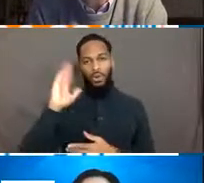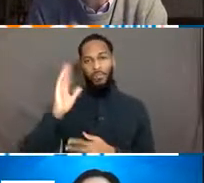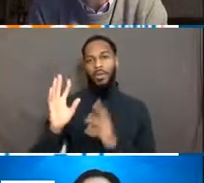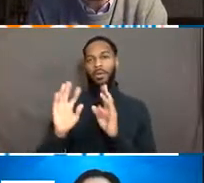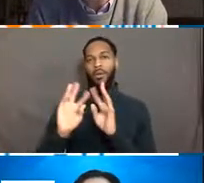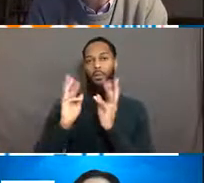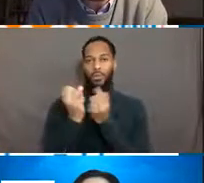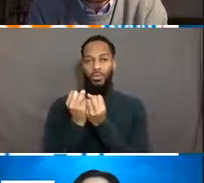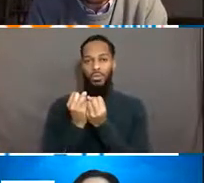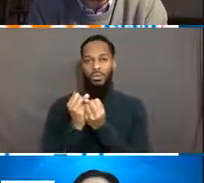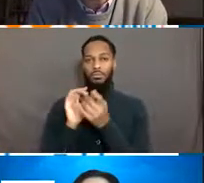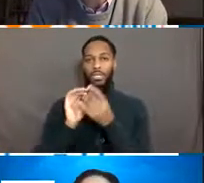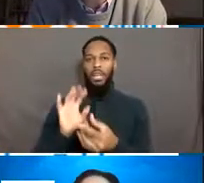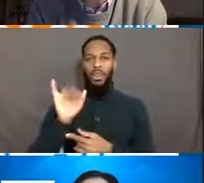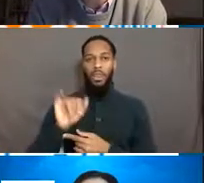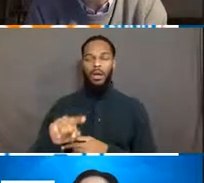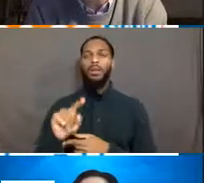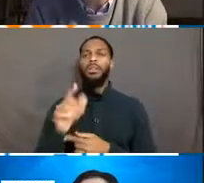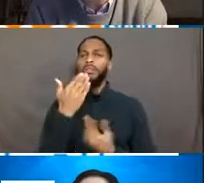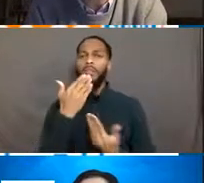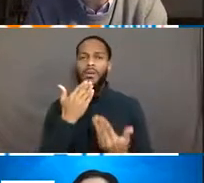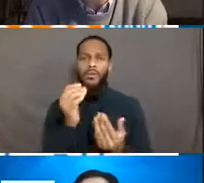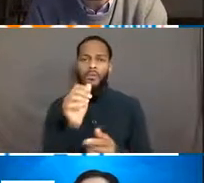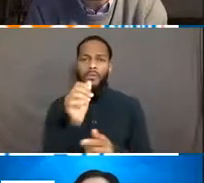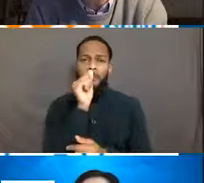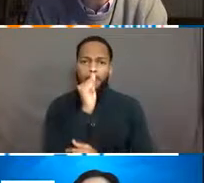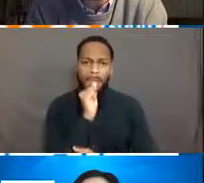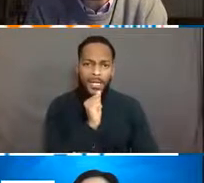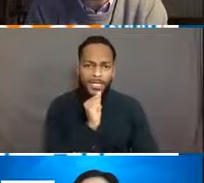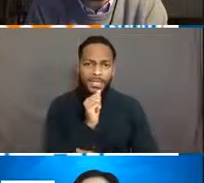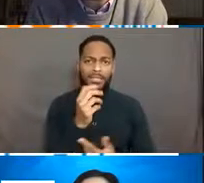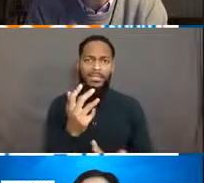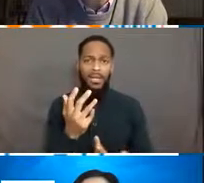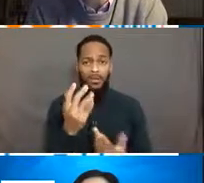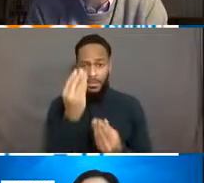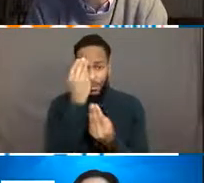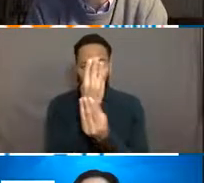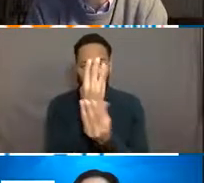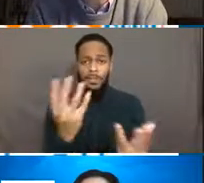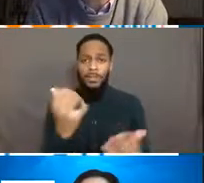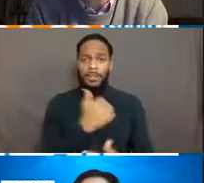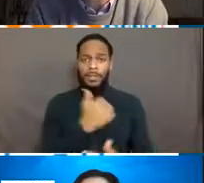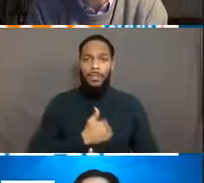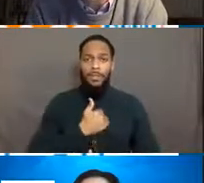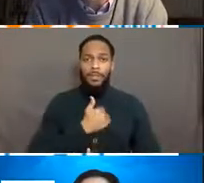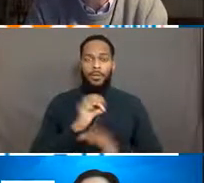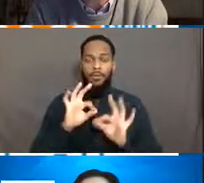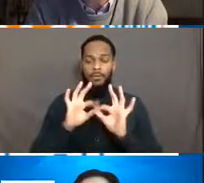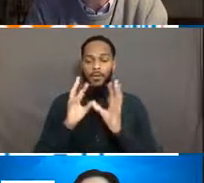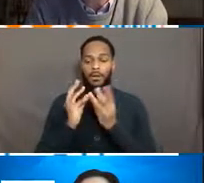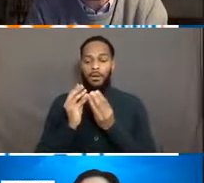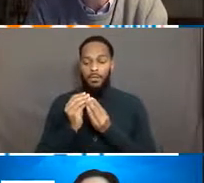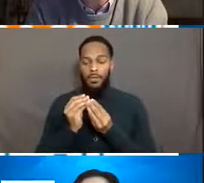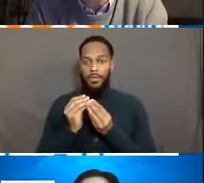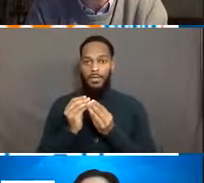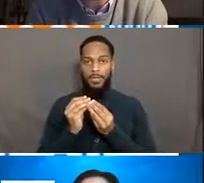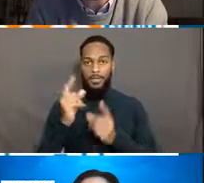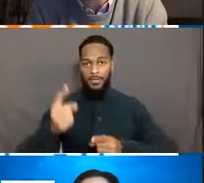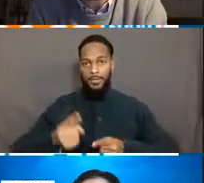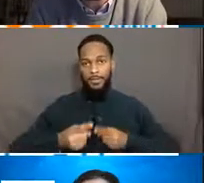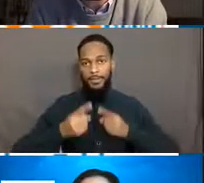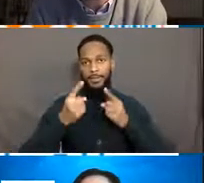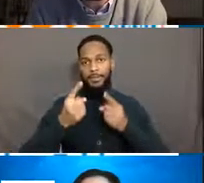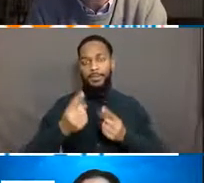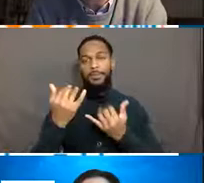all for your patience and resilience. I want to extend my condolences to those families who are going through hard times and who have lost a loved